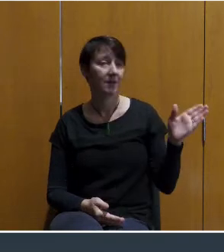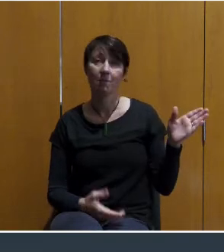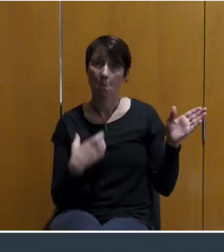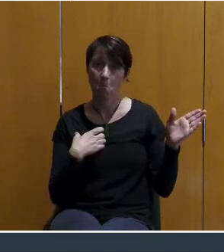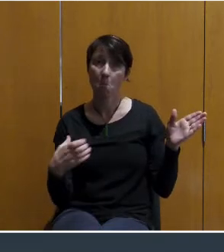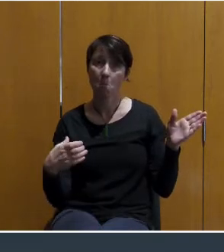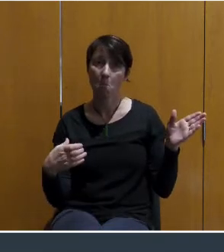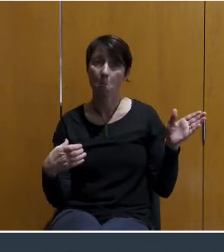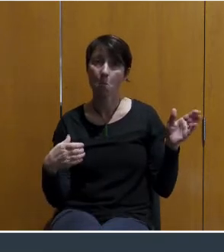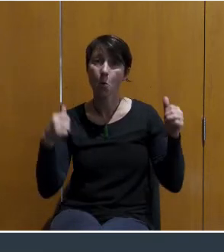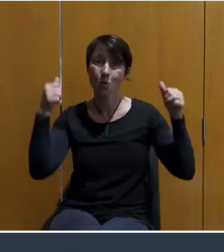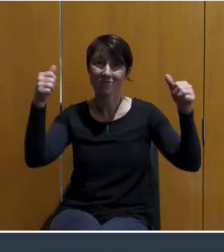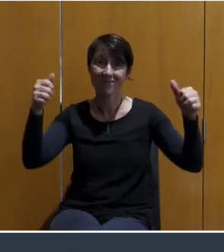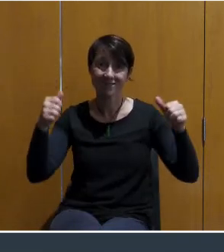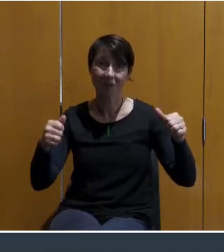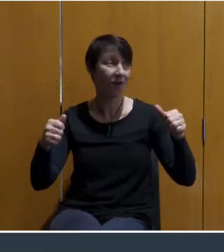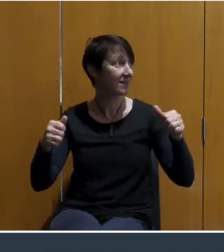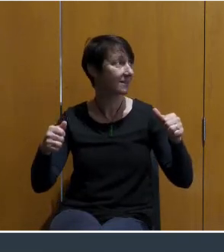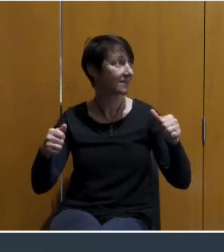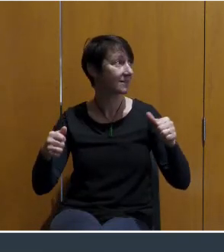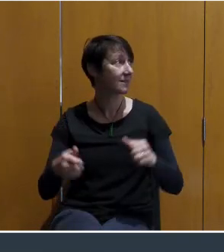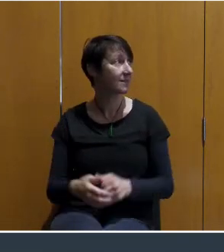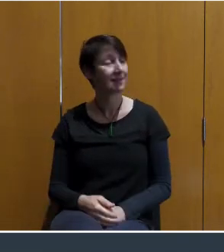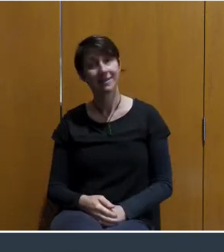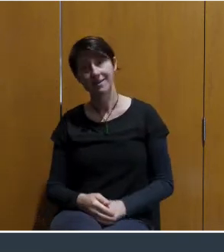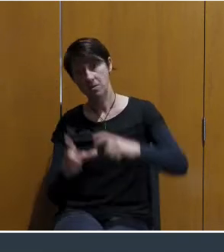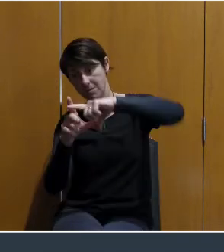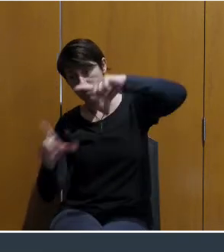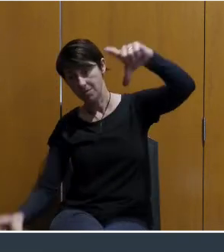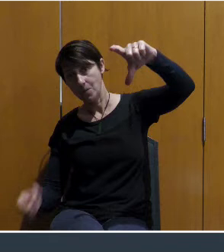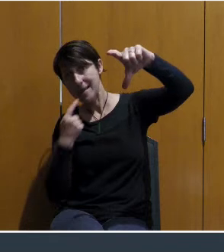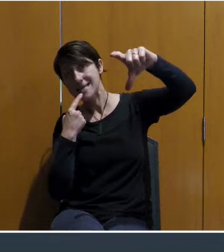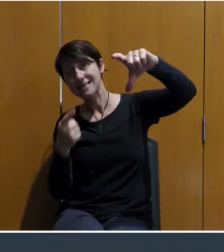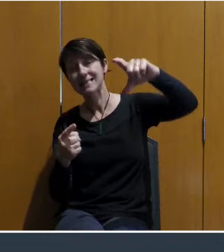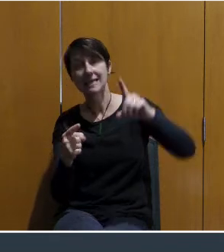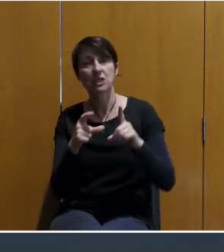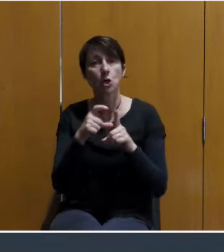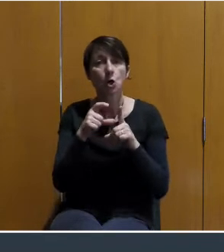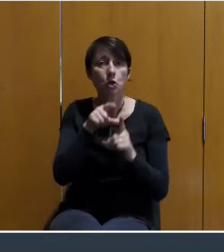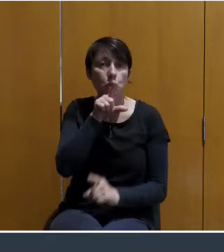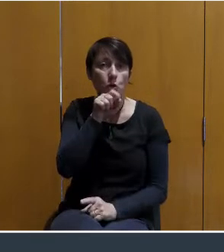there. You see the ones standing up there. They say, dotterel nest, please stay away.